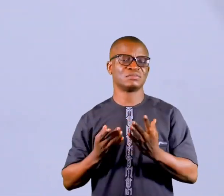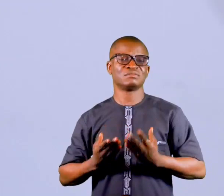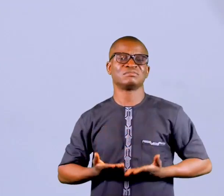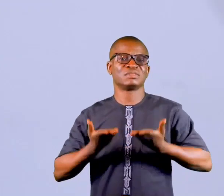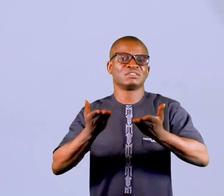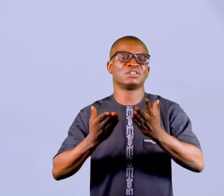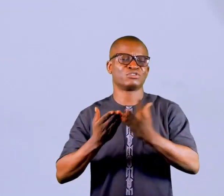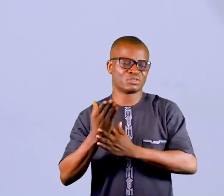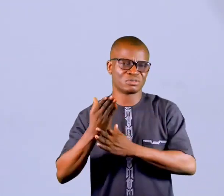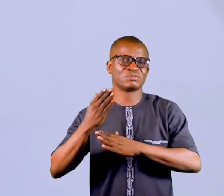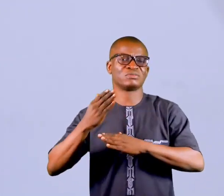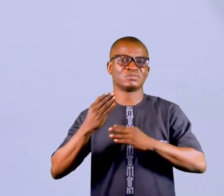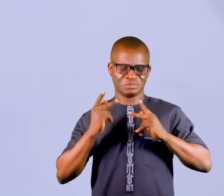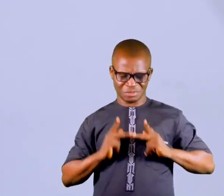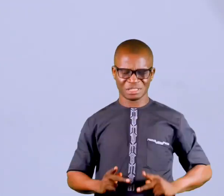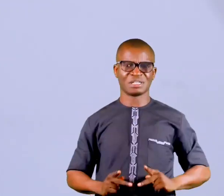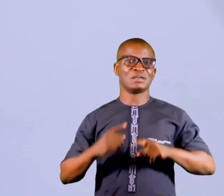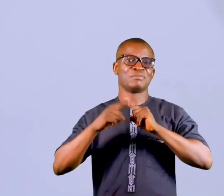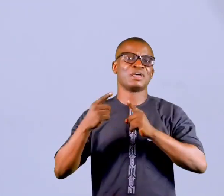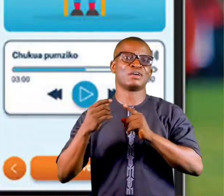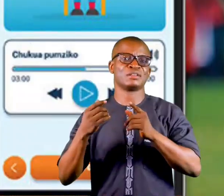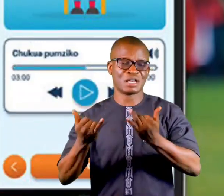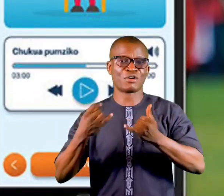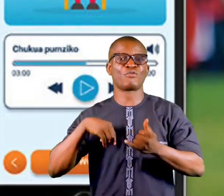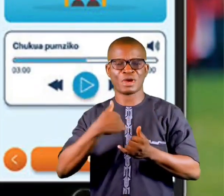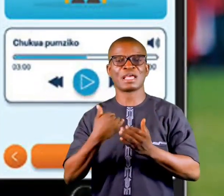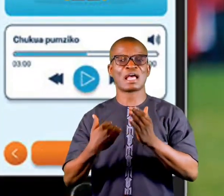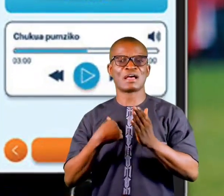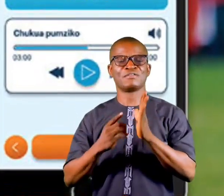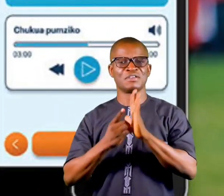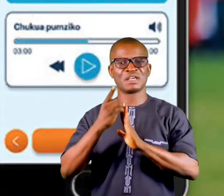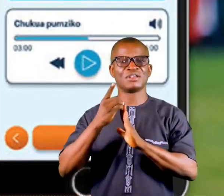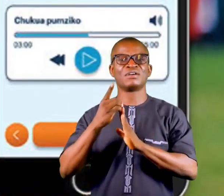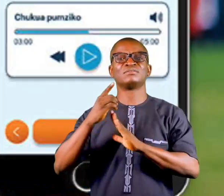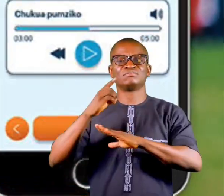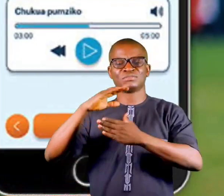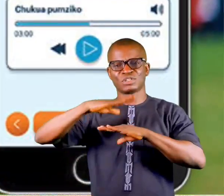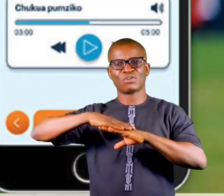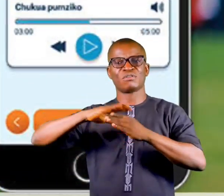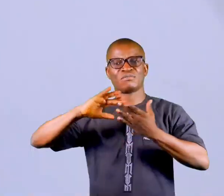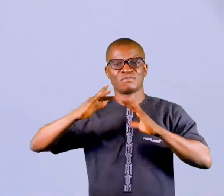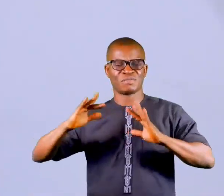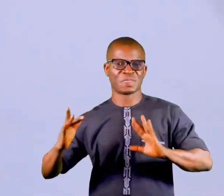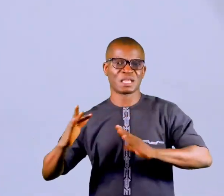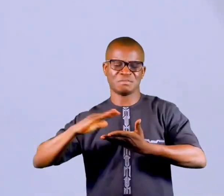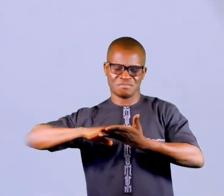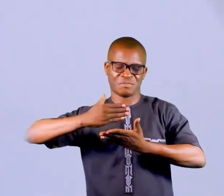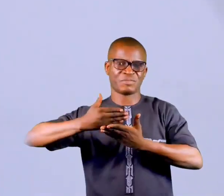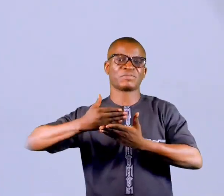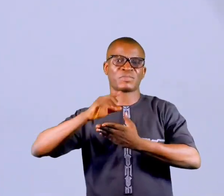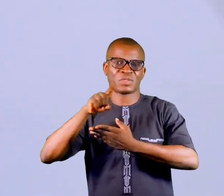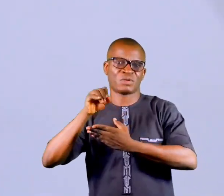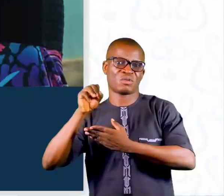in-person facilitation, but in the past few years, we have gone on to develop the digital versions of these programs, and we have 3